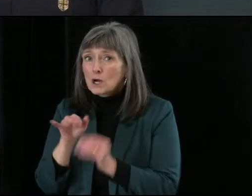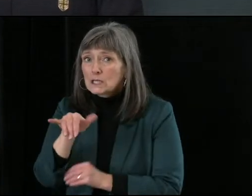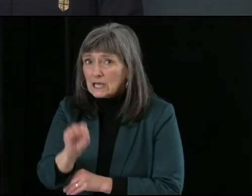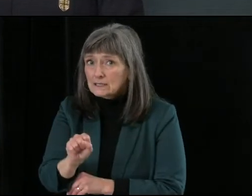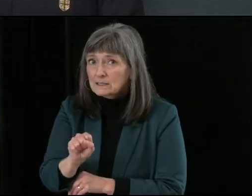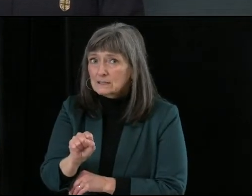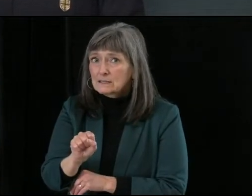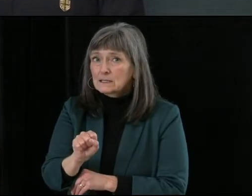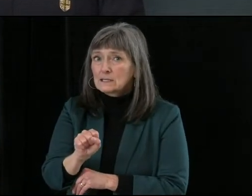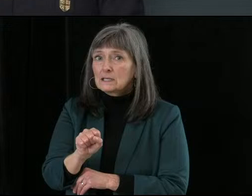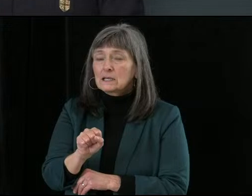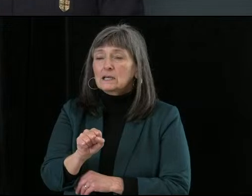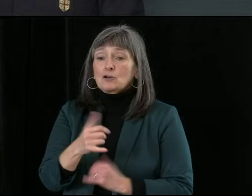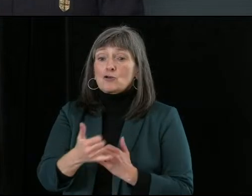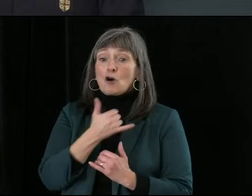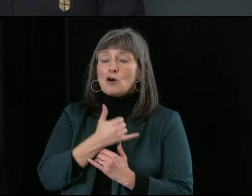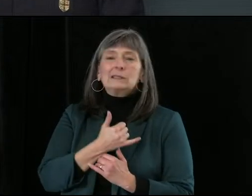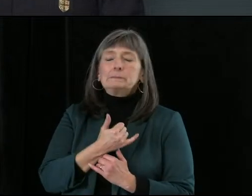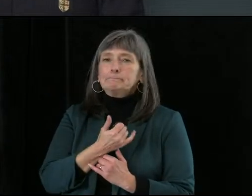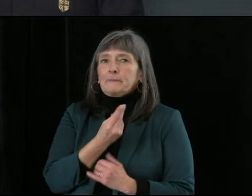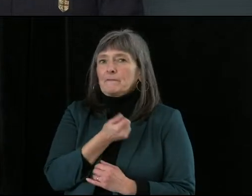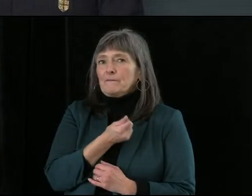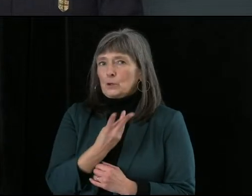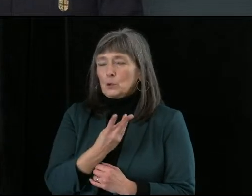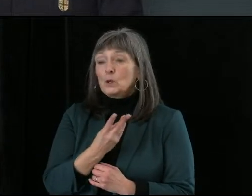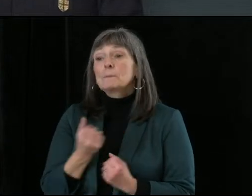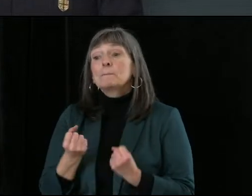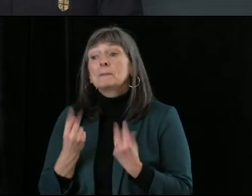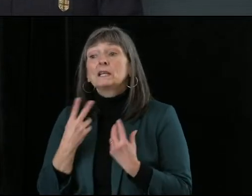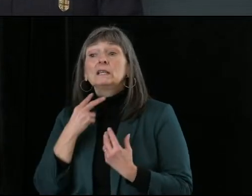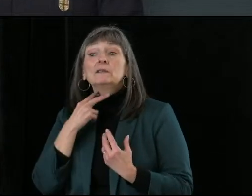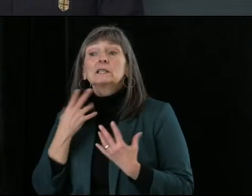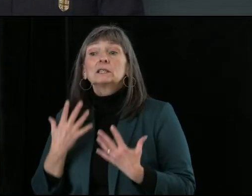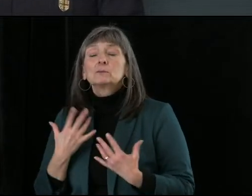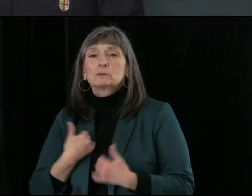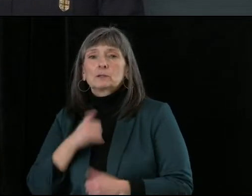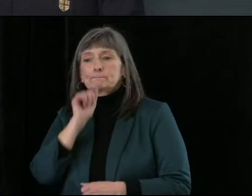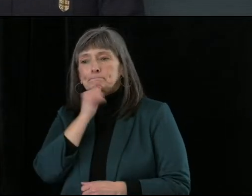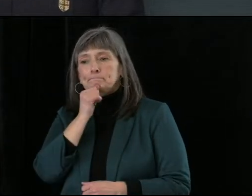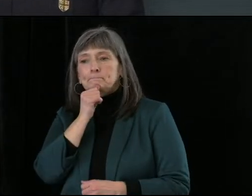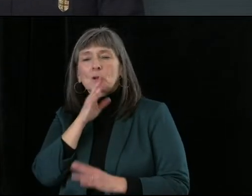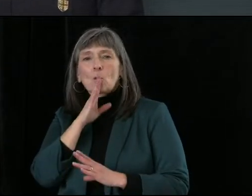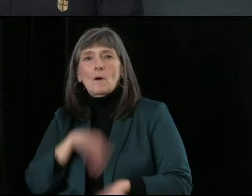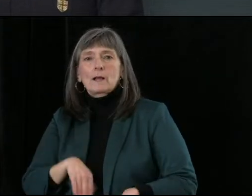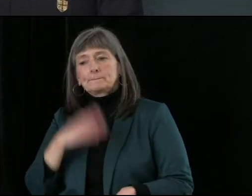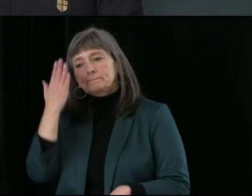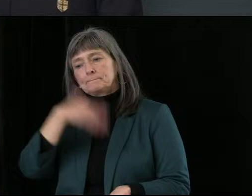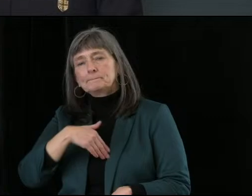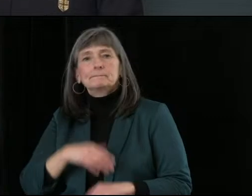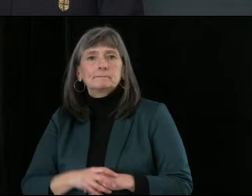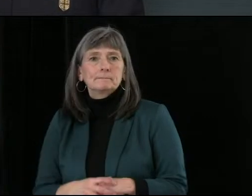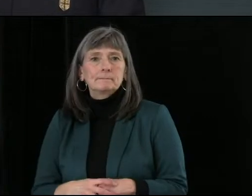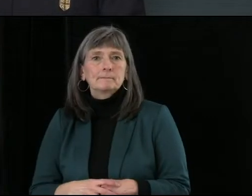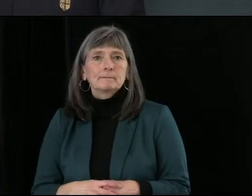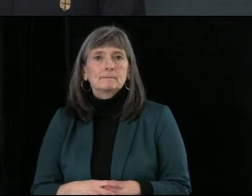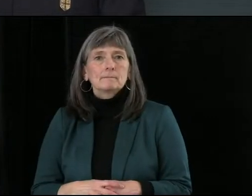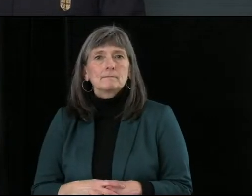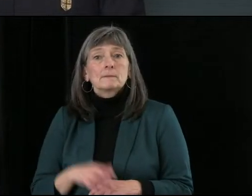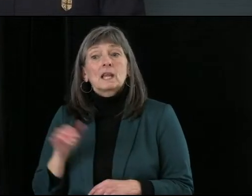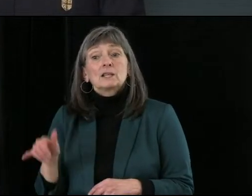than what it is reported, given that many victims of this crime continue to suffer in silence. Like